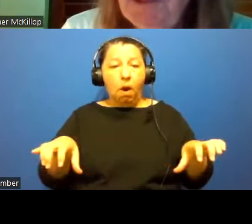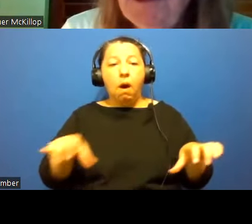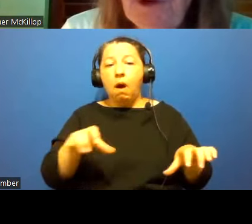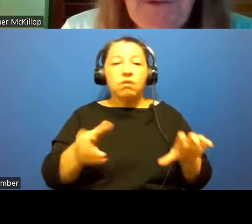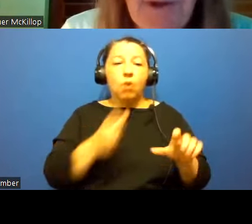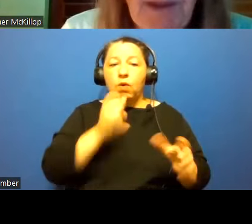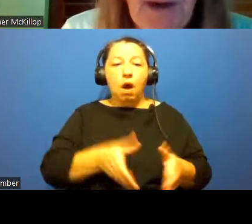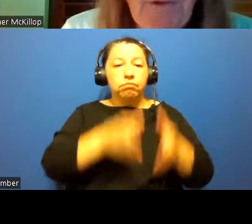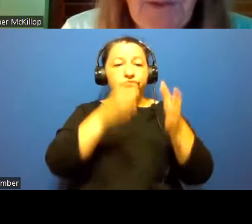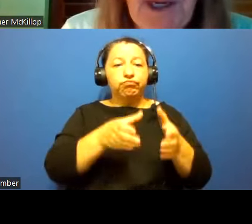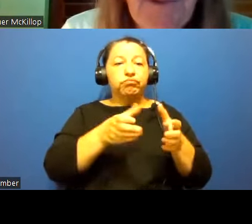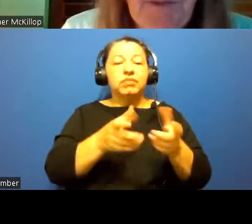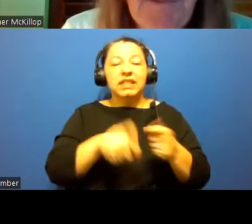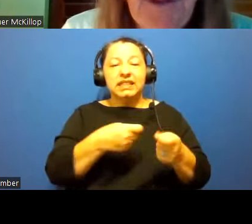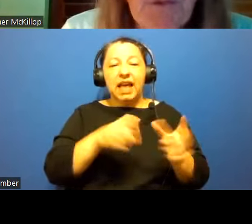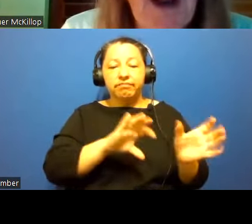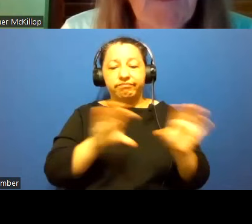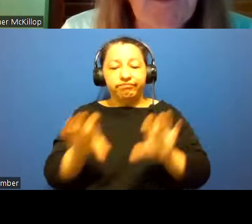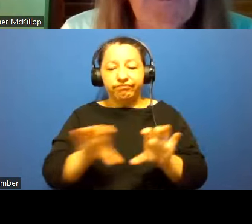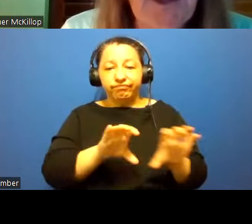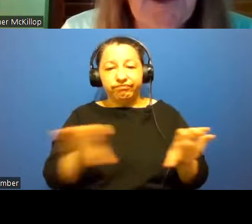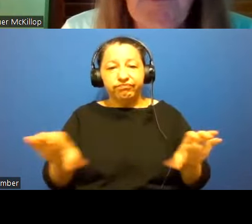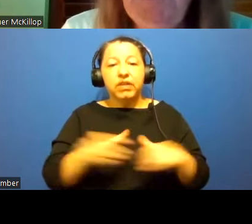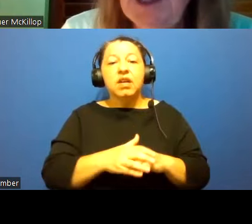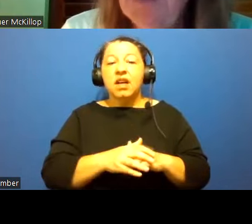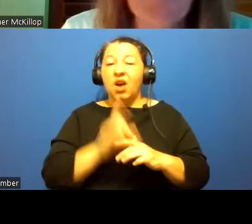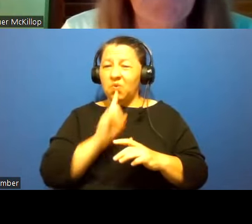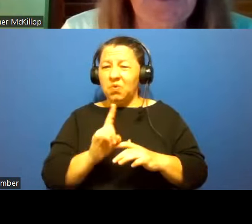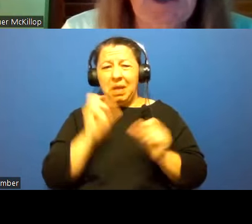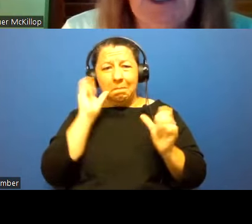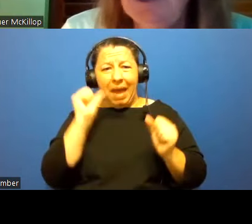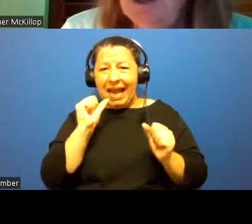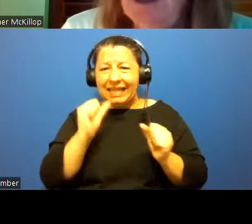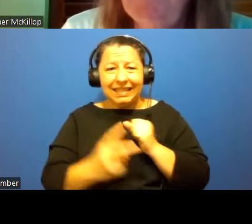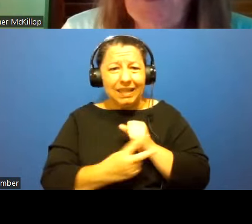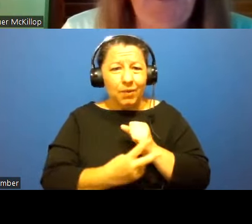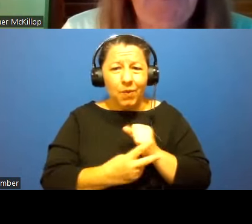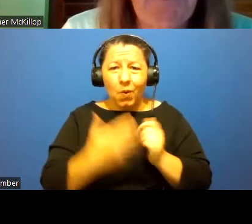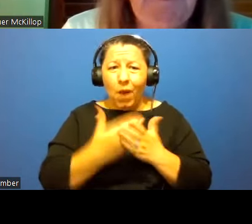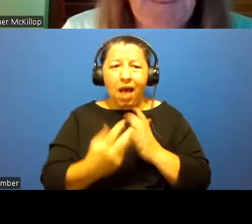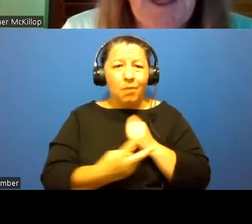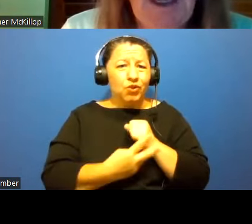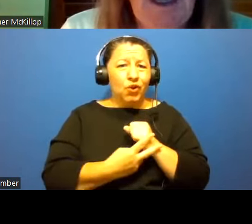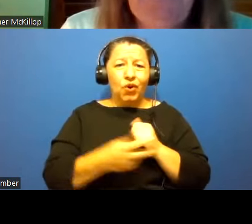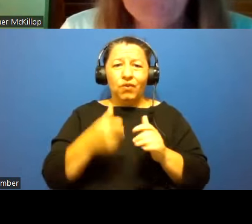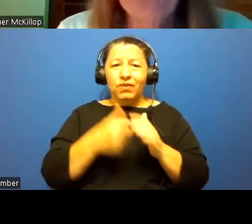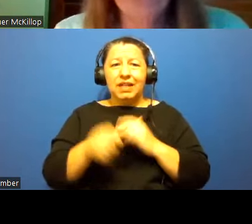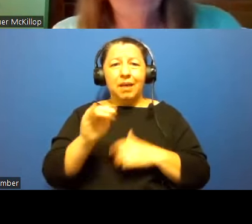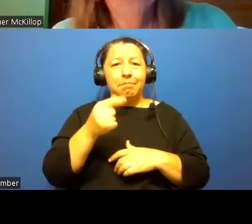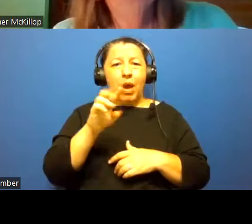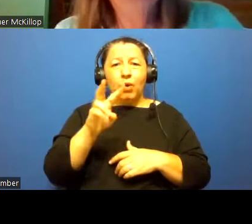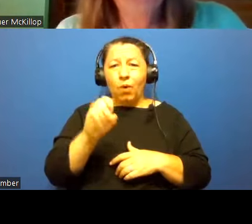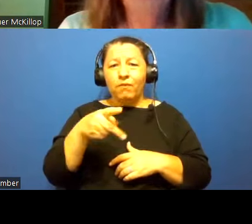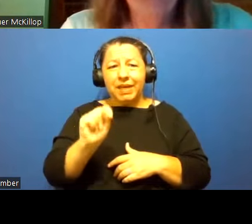remarkably preserved in the mangrove peat. Some of these were covered with silt, and we've uncovered for the photos. So this